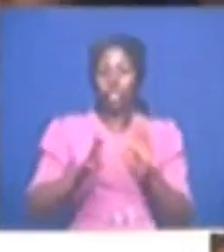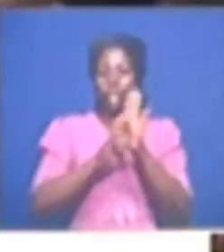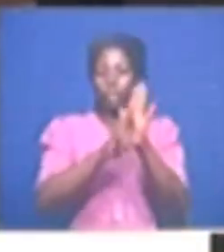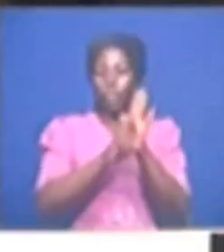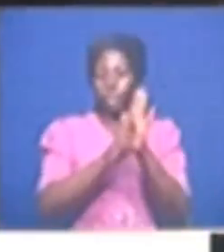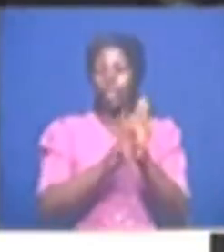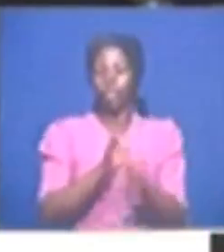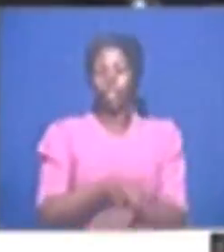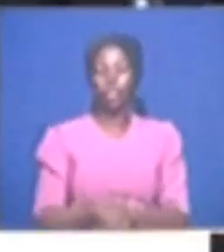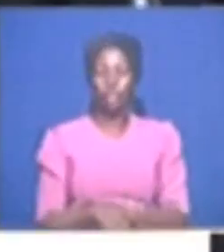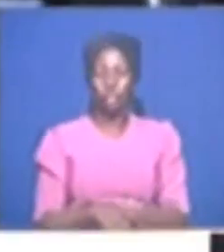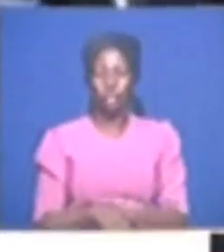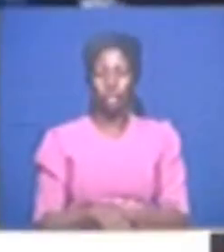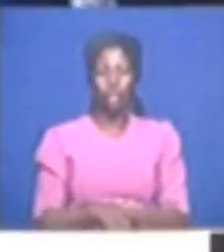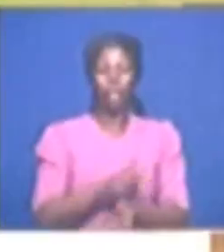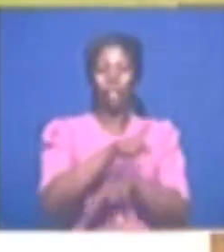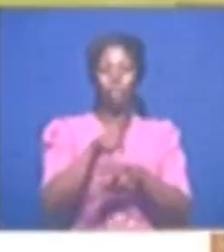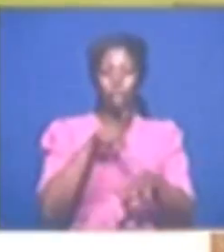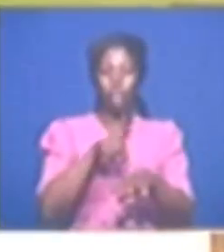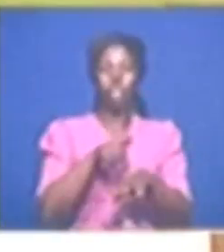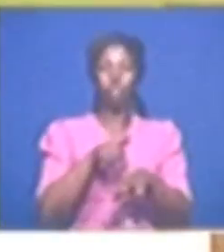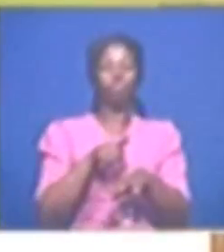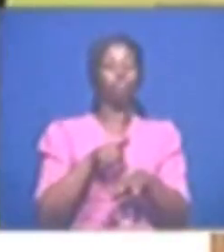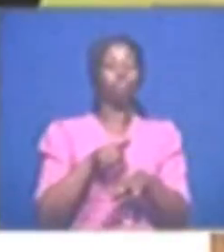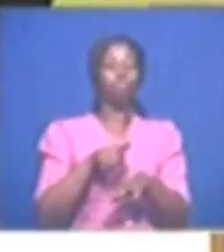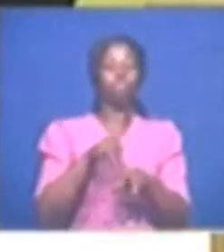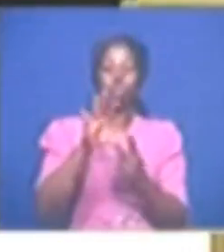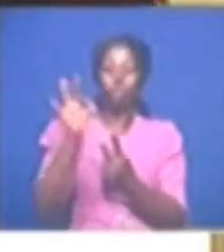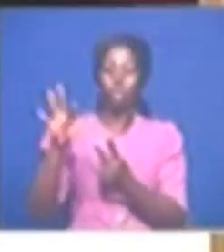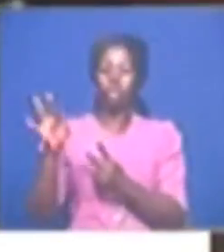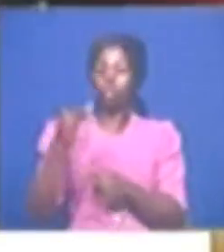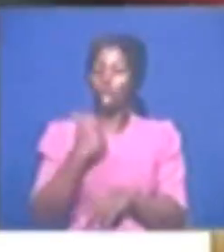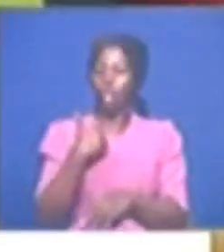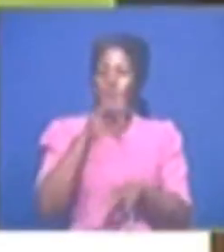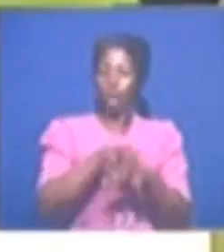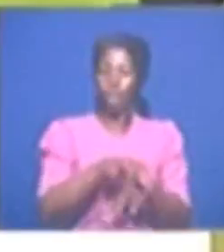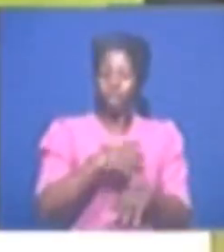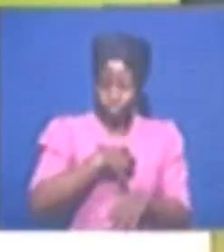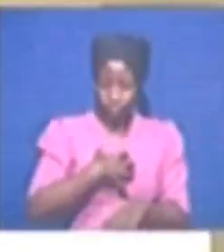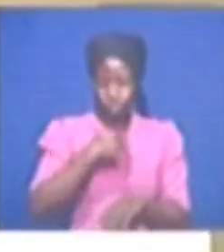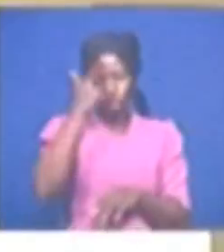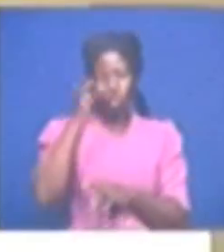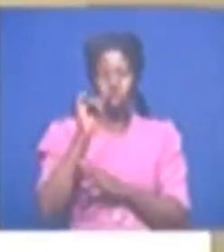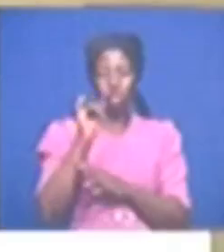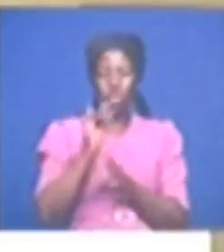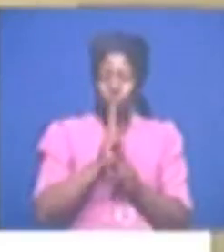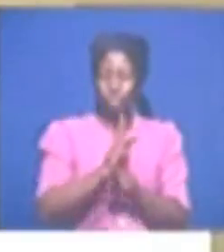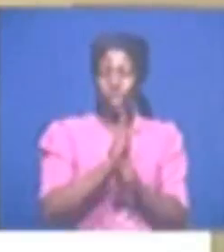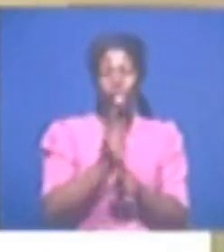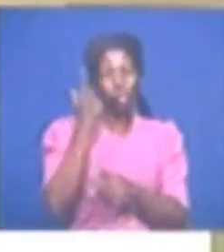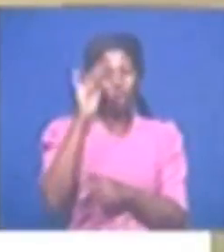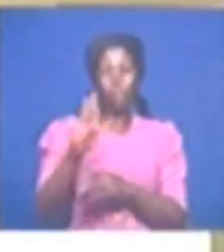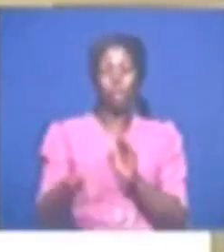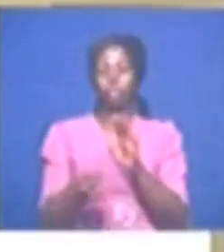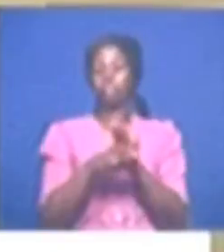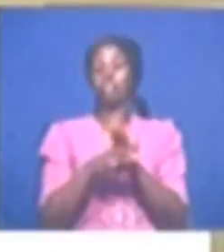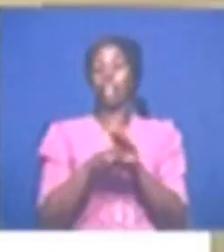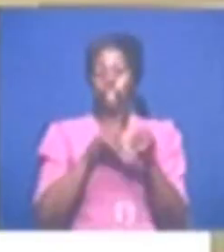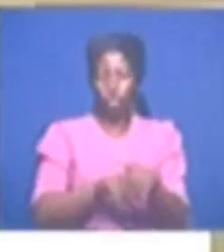principal, Jal Muraidi, opting to take early retirement amid mounting pressure for her removal. Following Mrs. Muraidi's